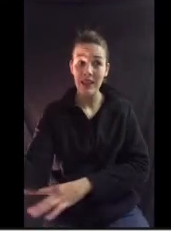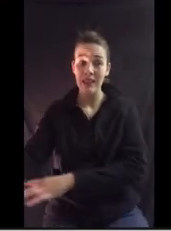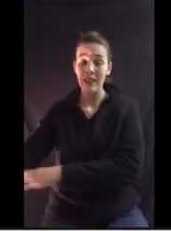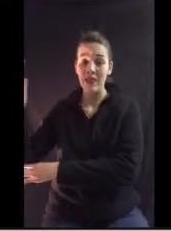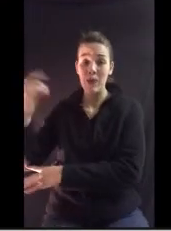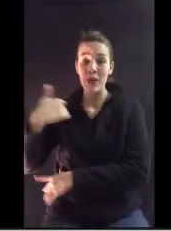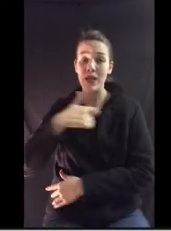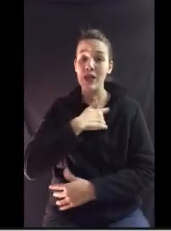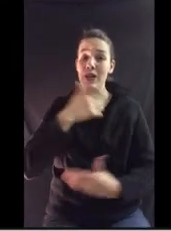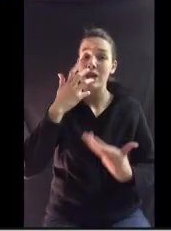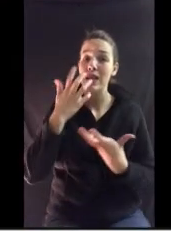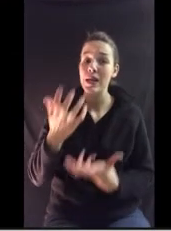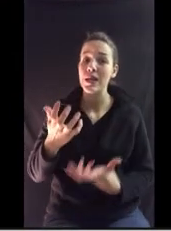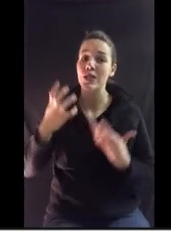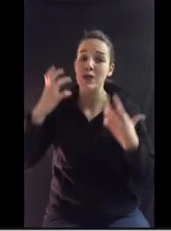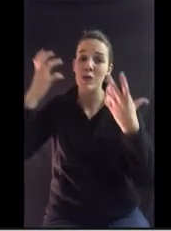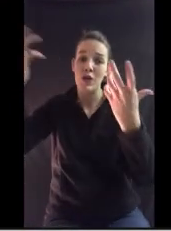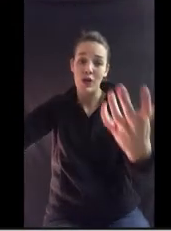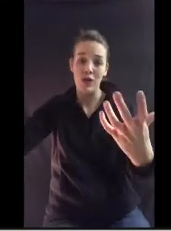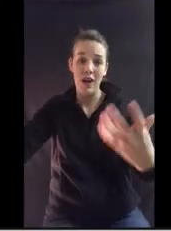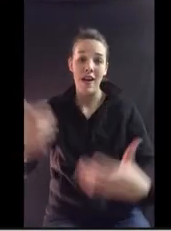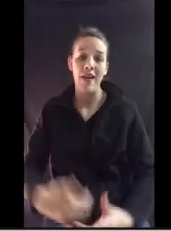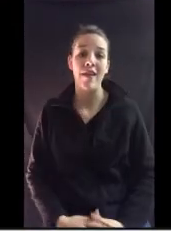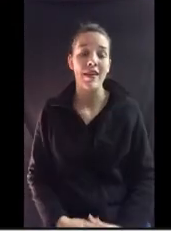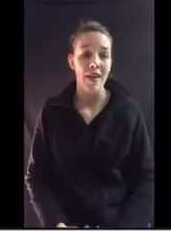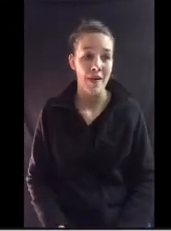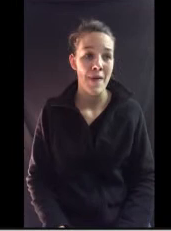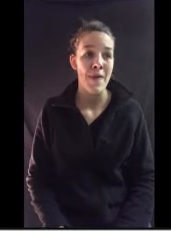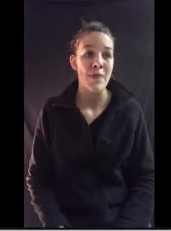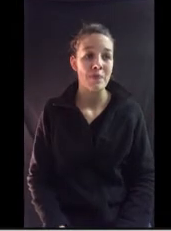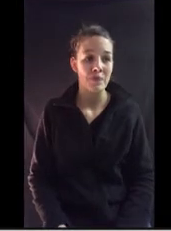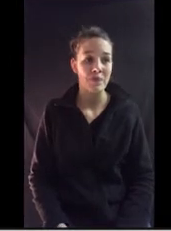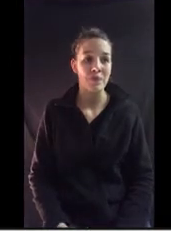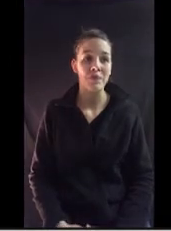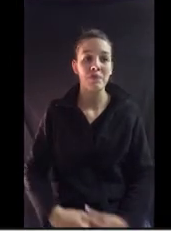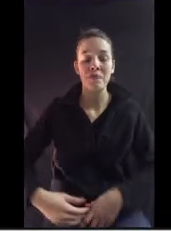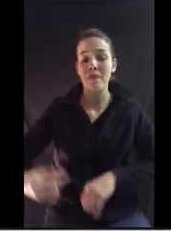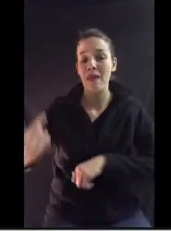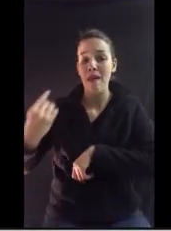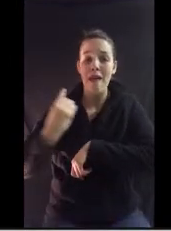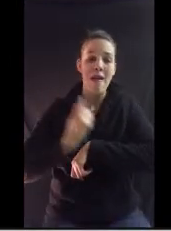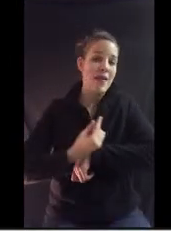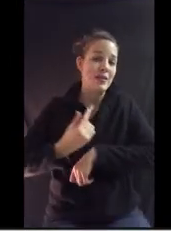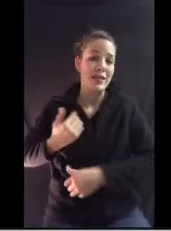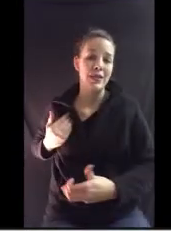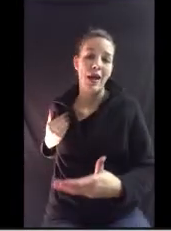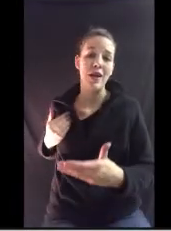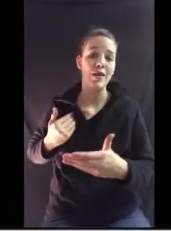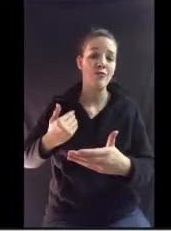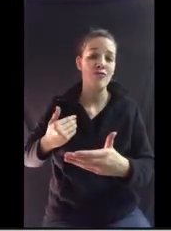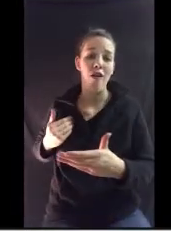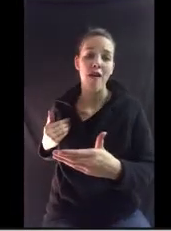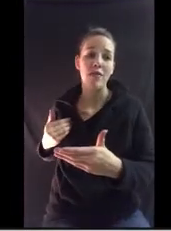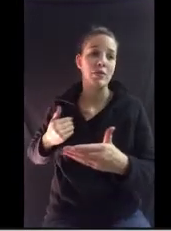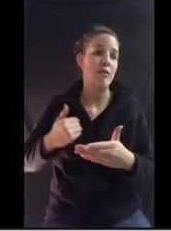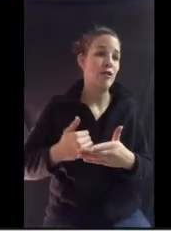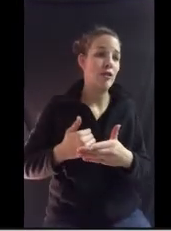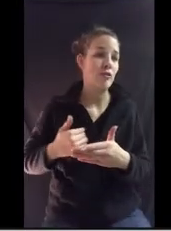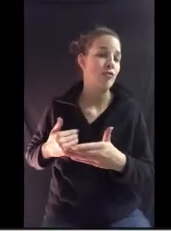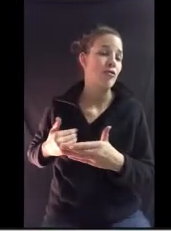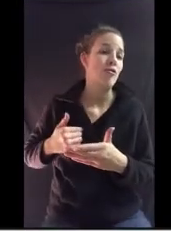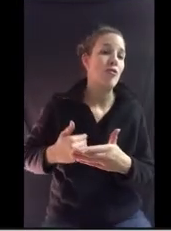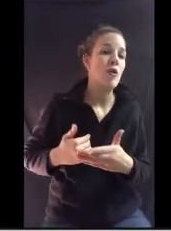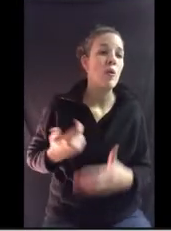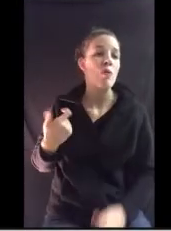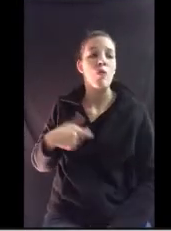sound. My voice is in the wilderness, we're crying out. As